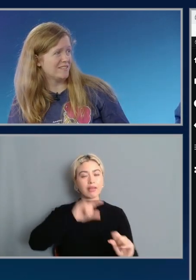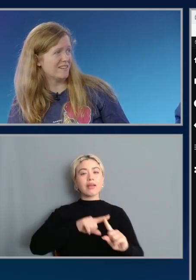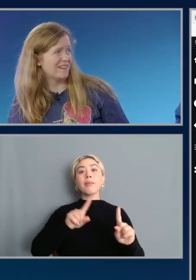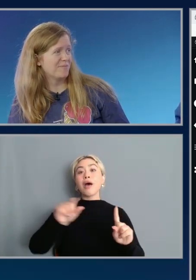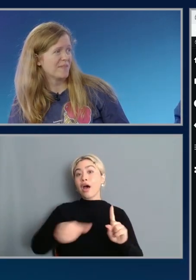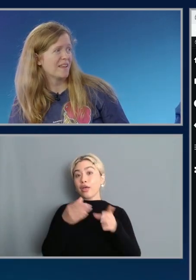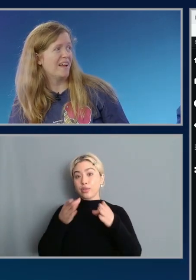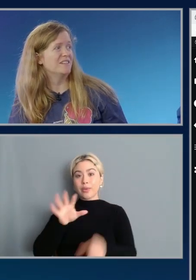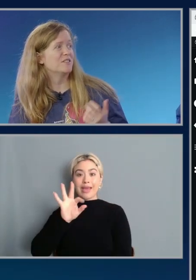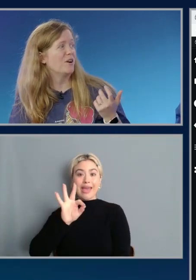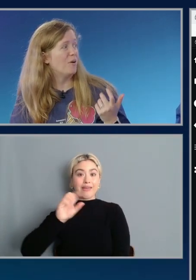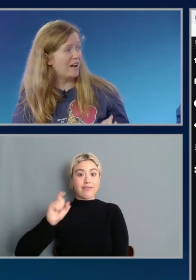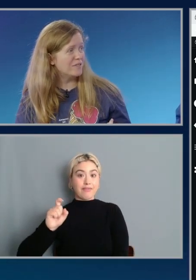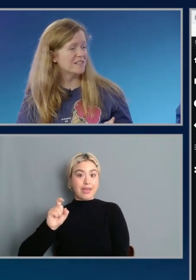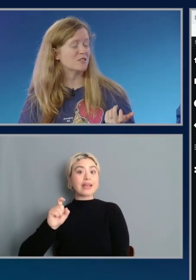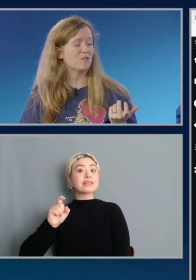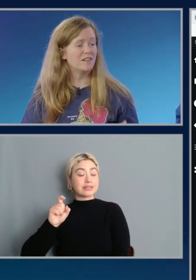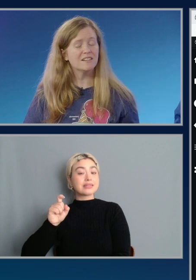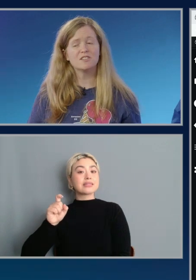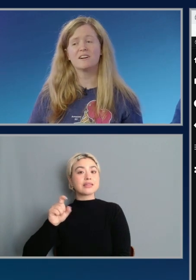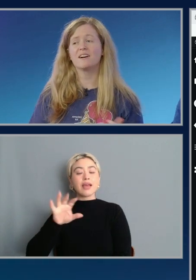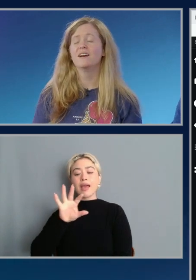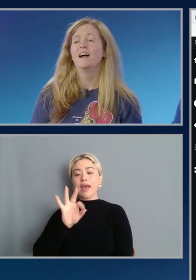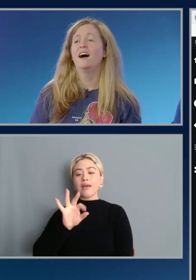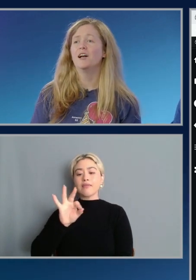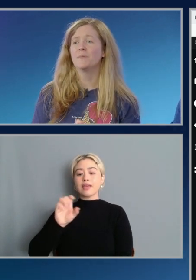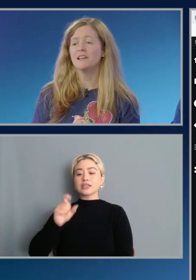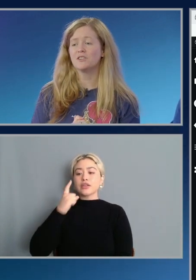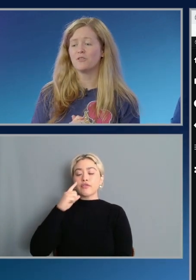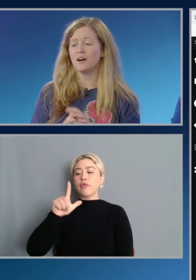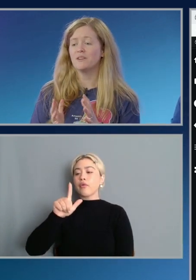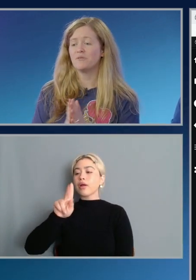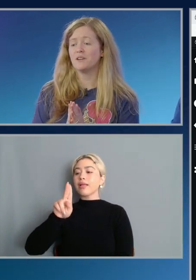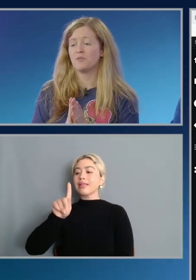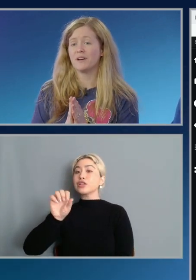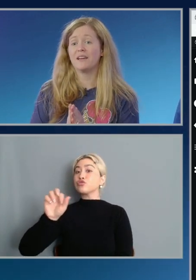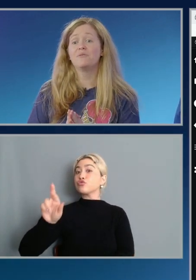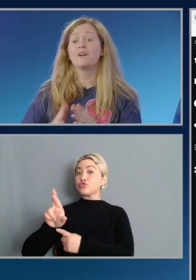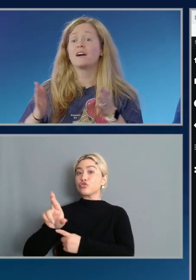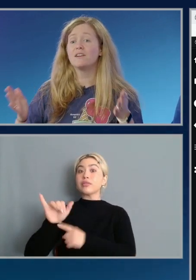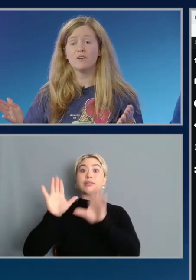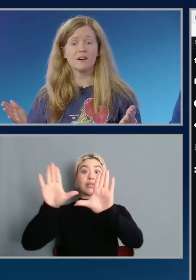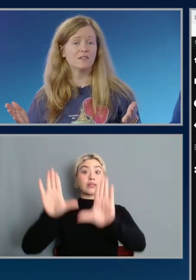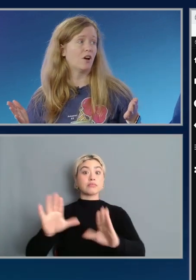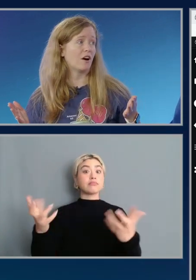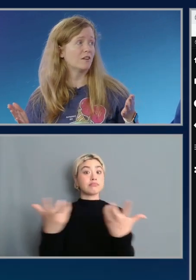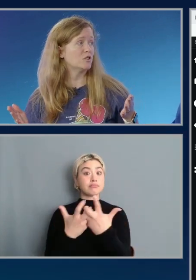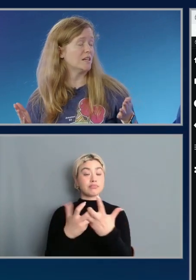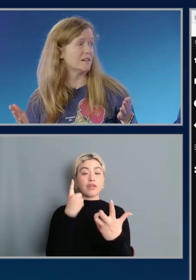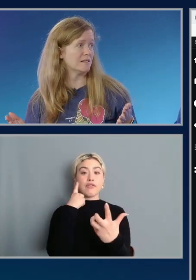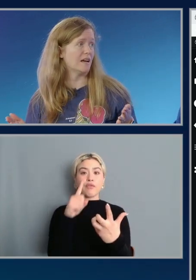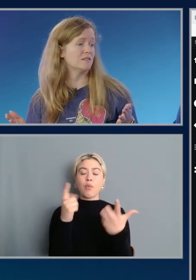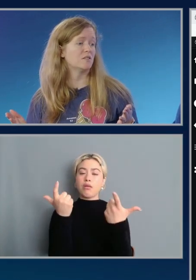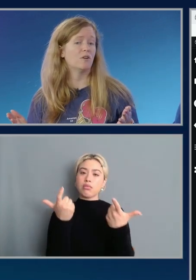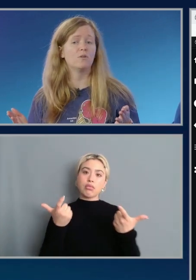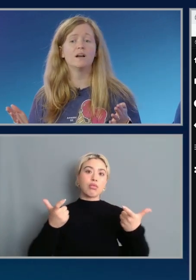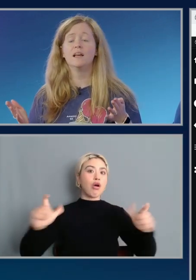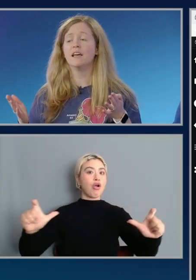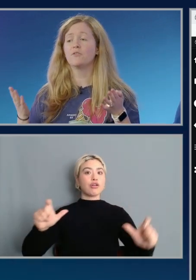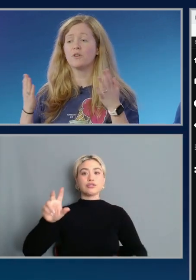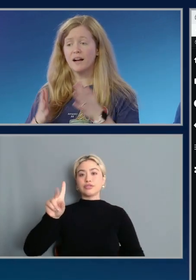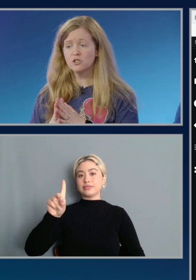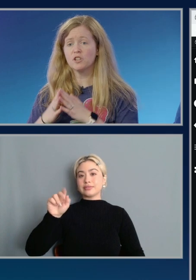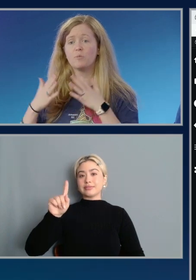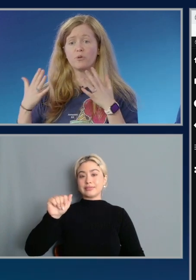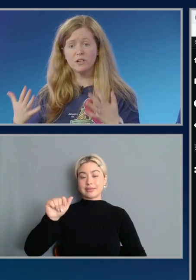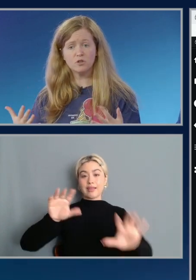for Lustre. Okay. And so FSX for Lustre is a great fit for, again, very, very large data sets. So